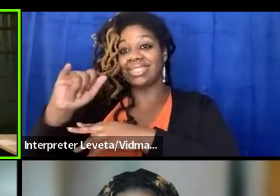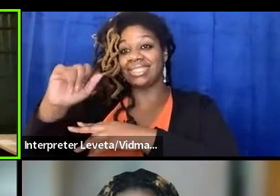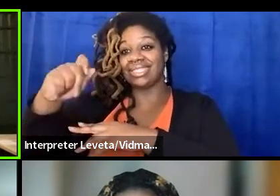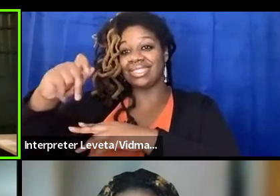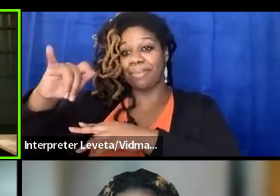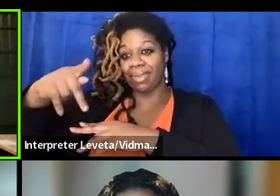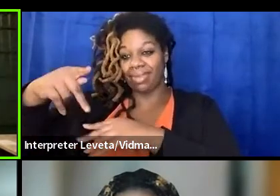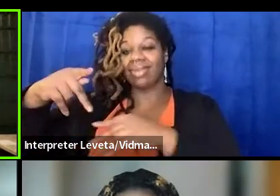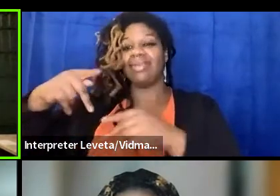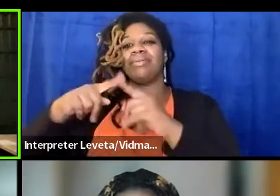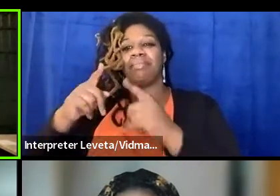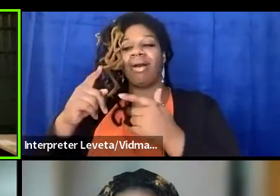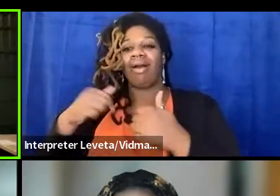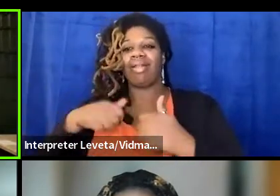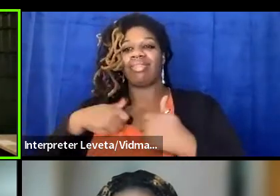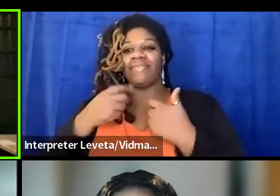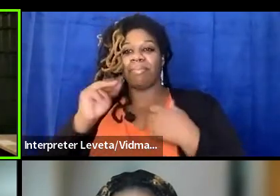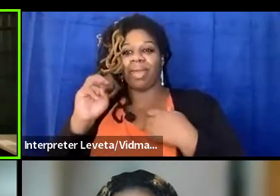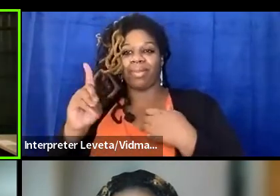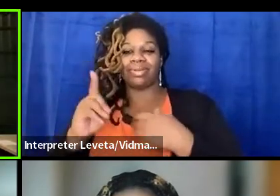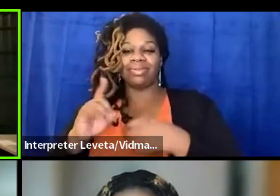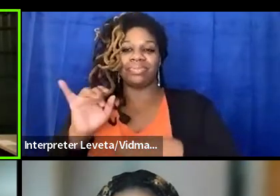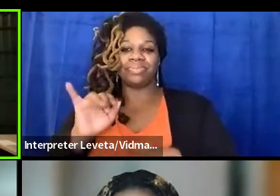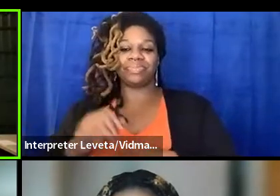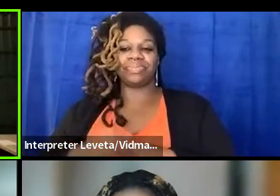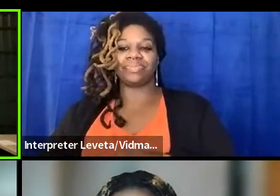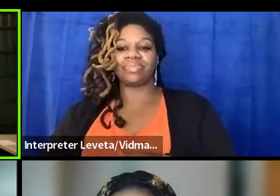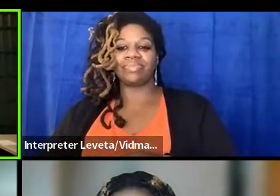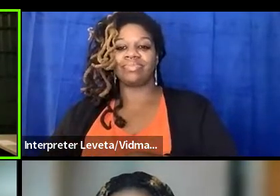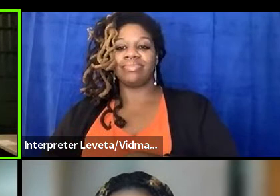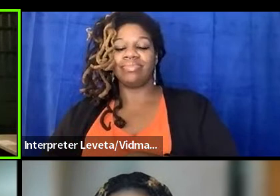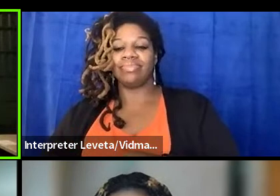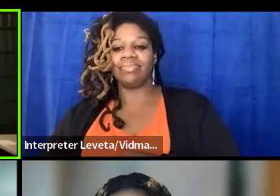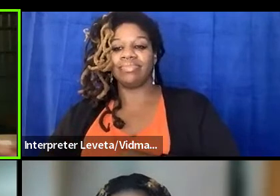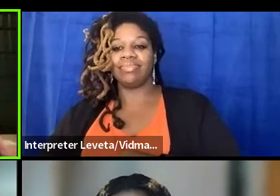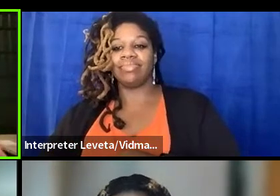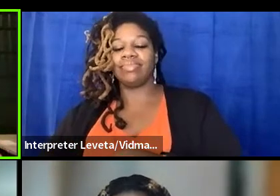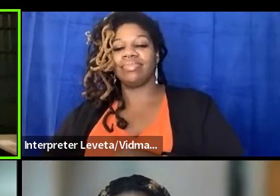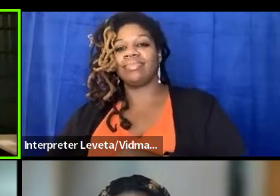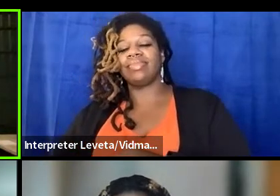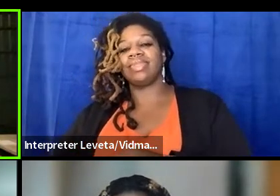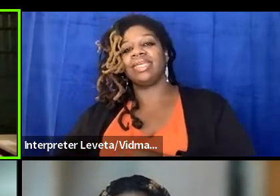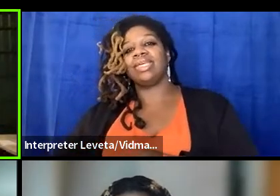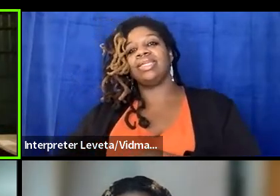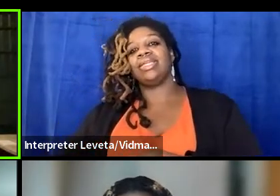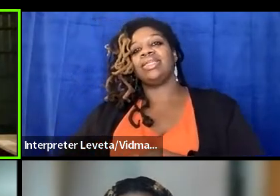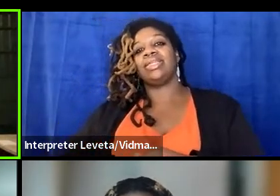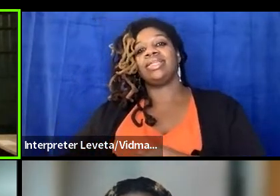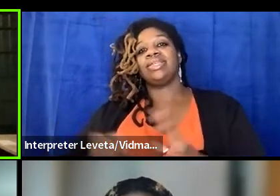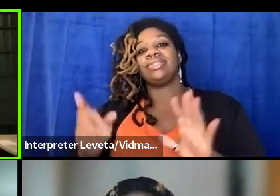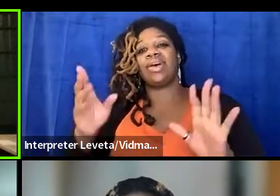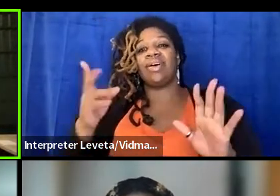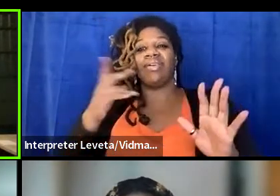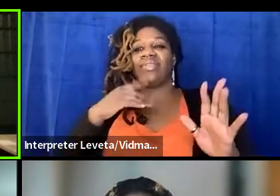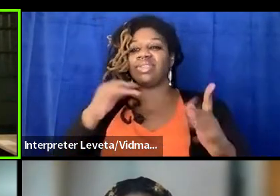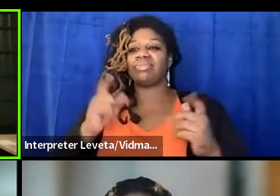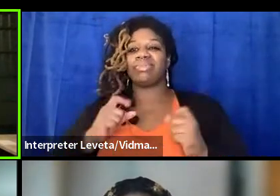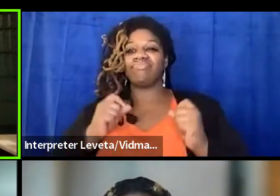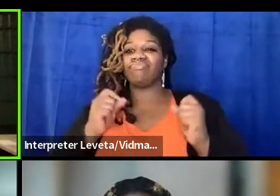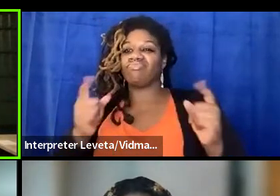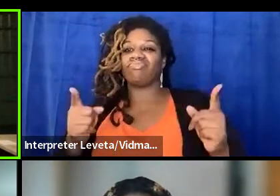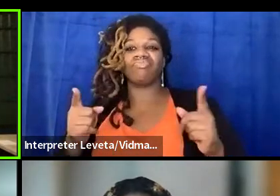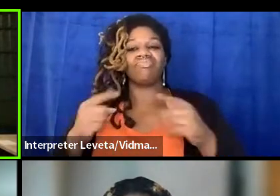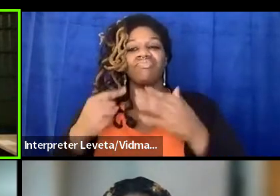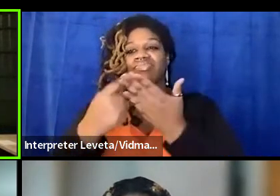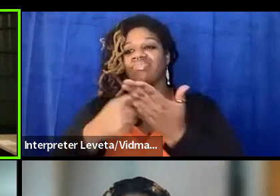Okay, so thank you, everyone. So, and we are going to have like a free-flowing discussion.